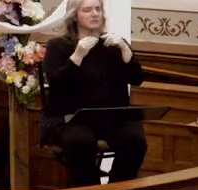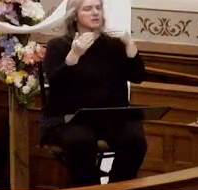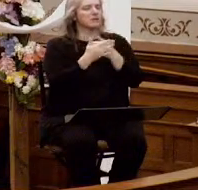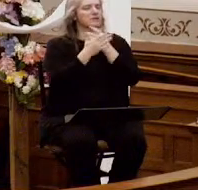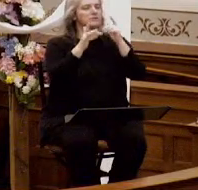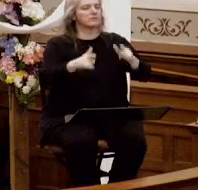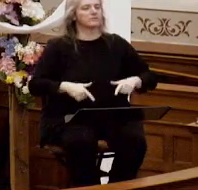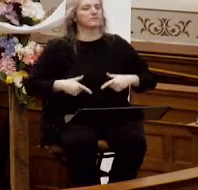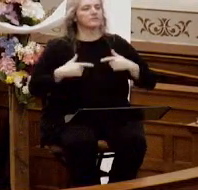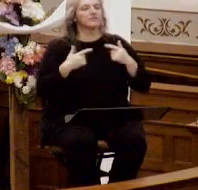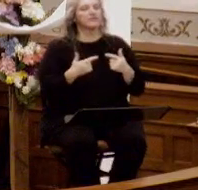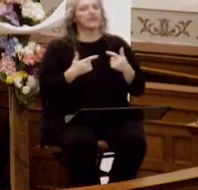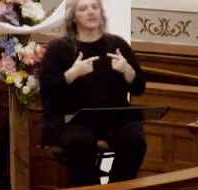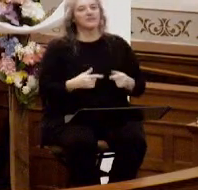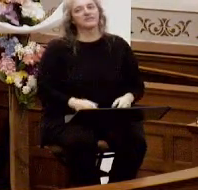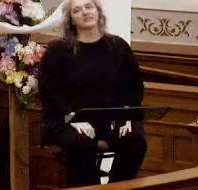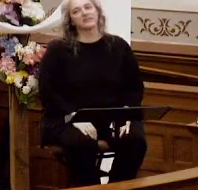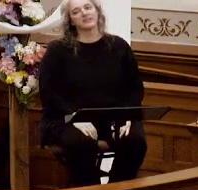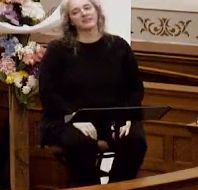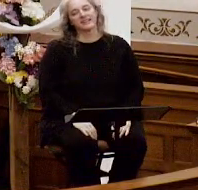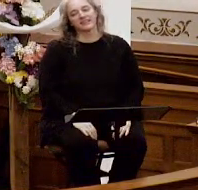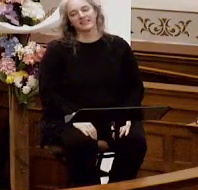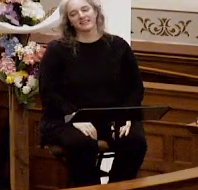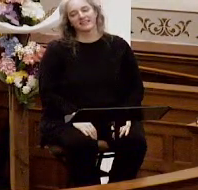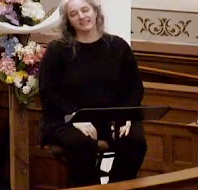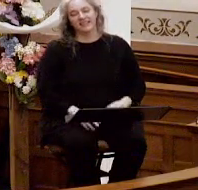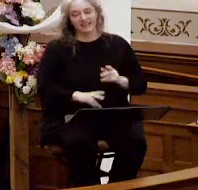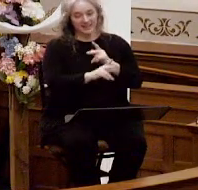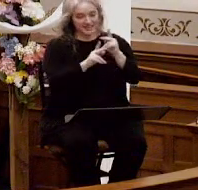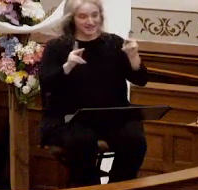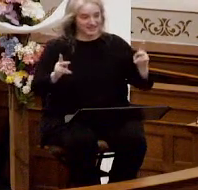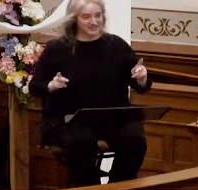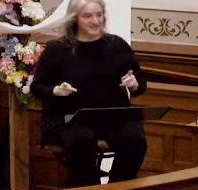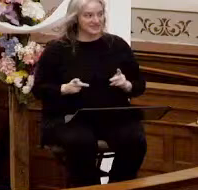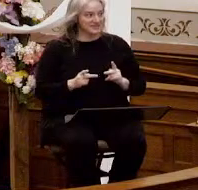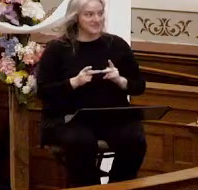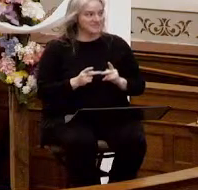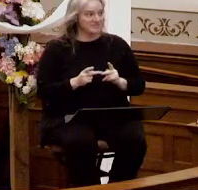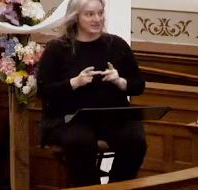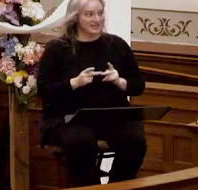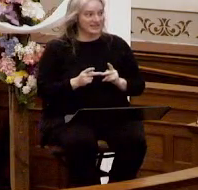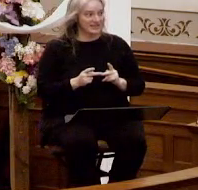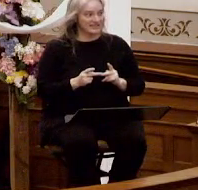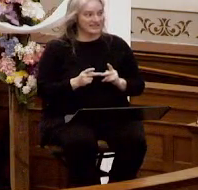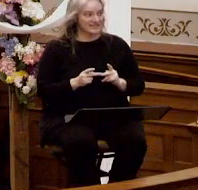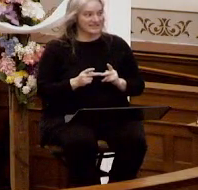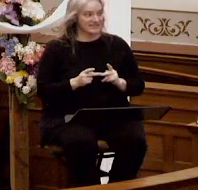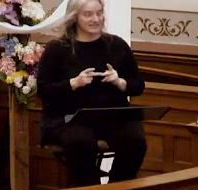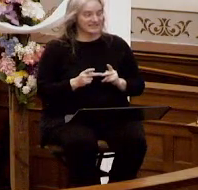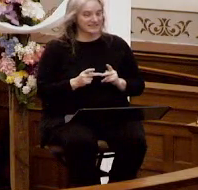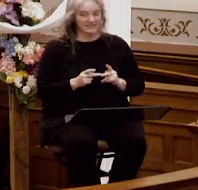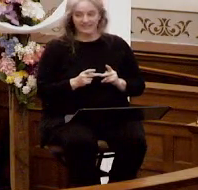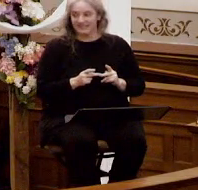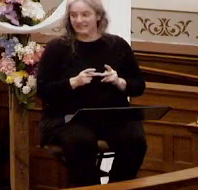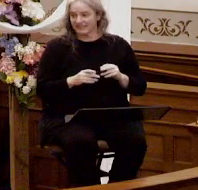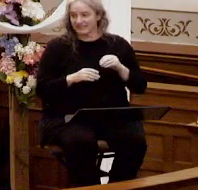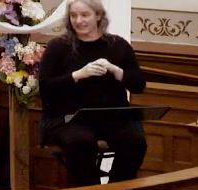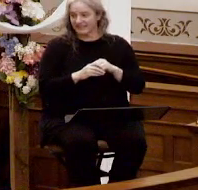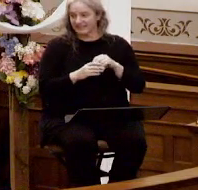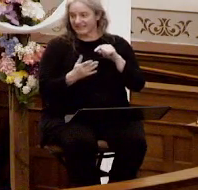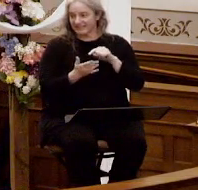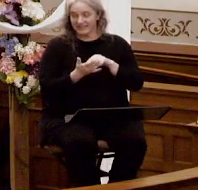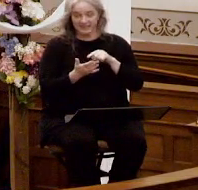life. And there is a place in this